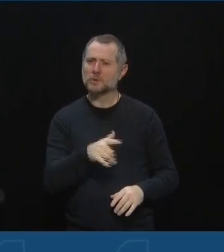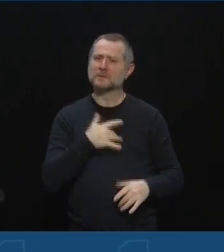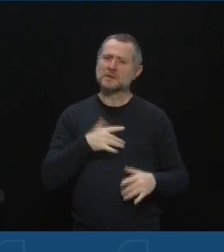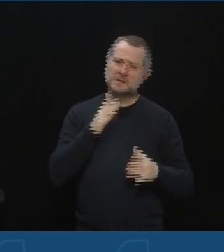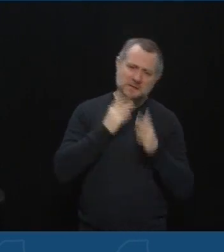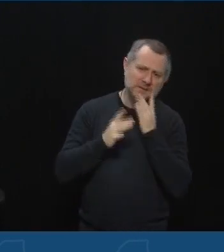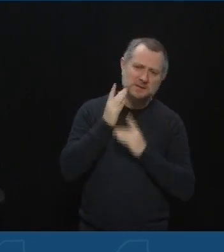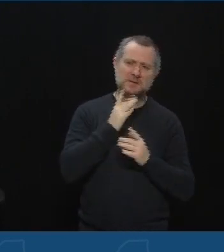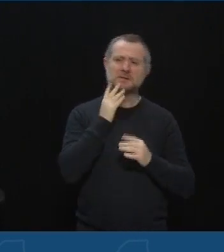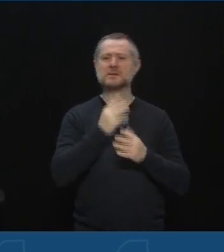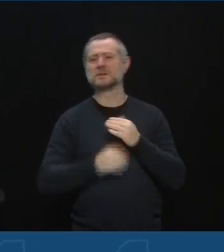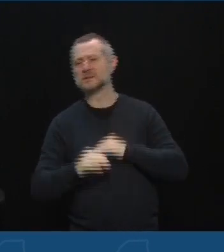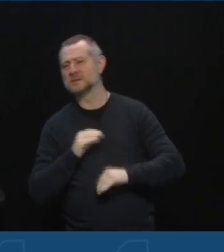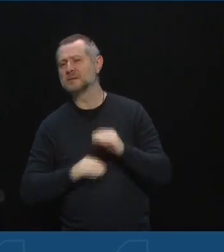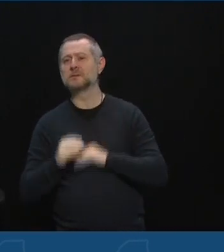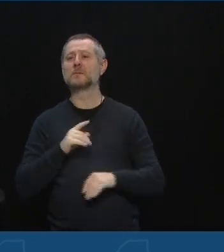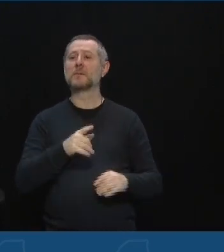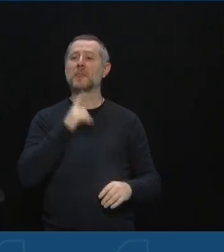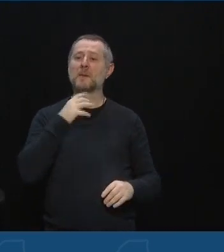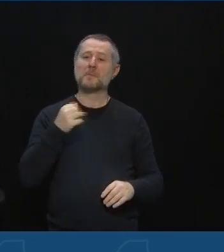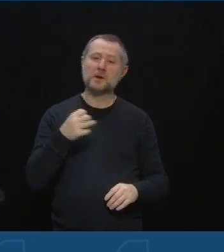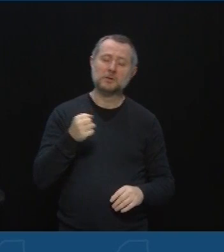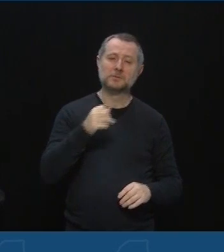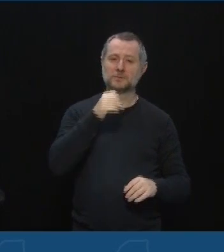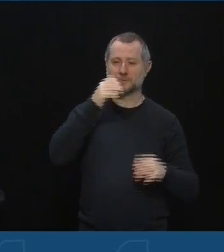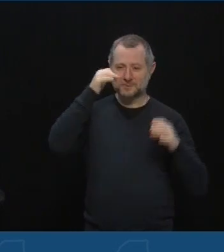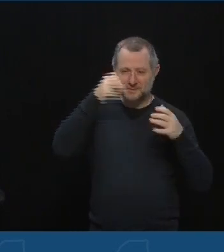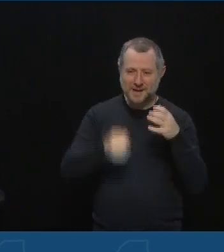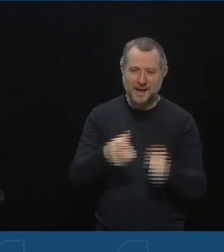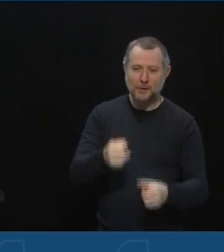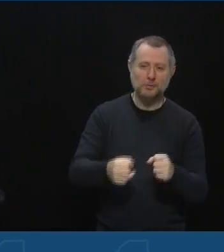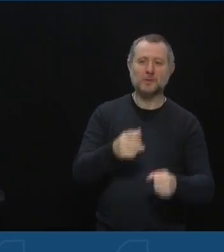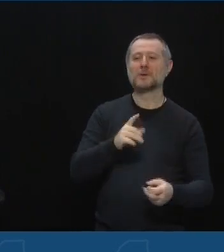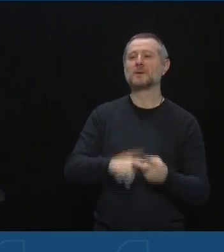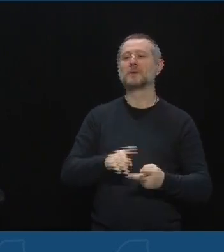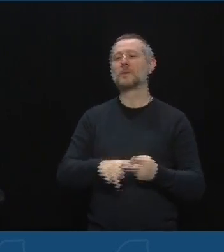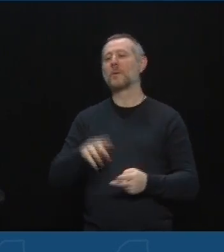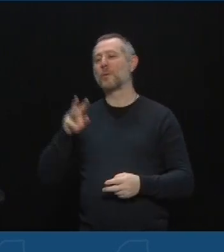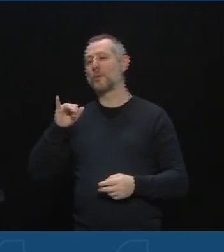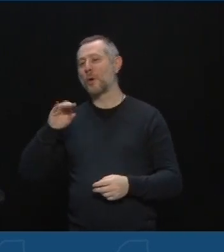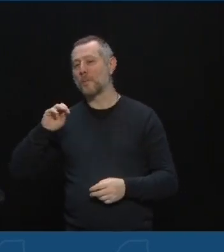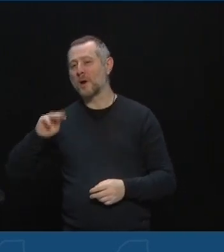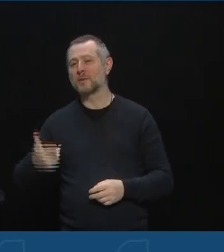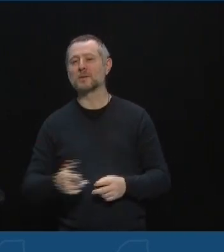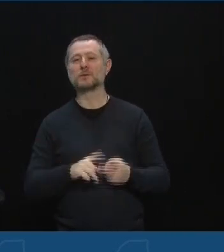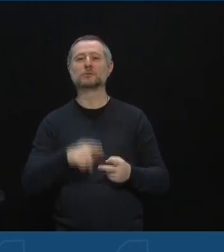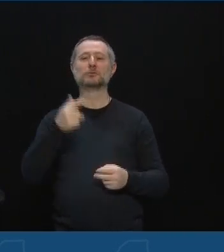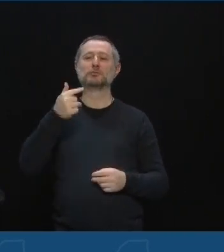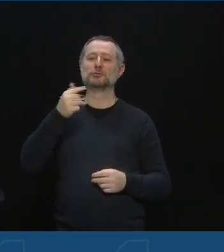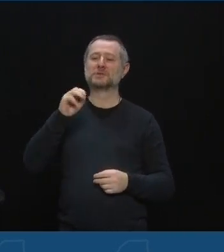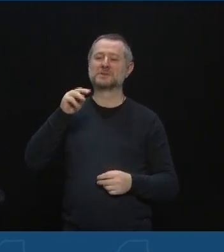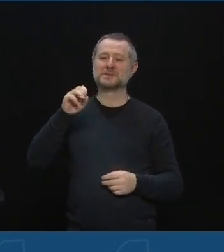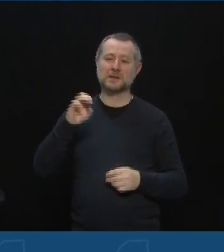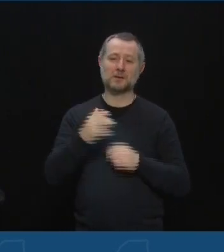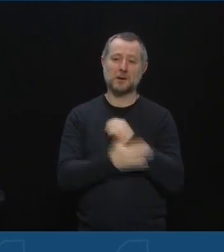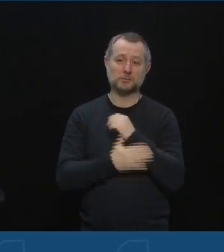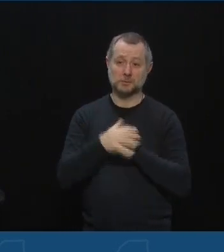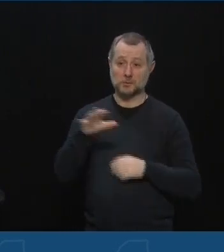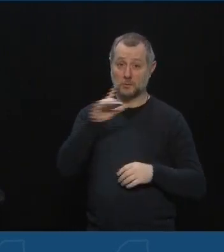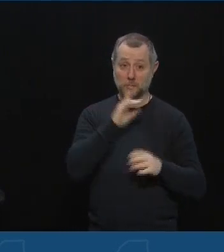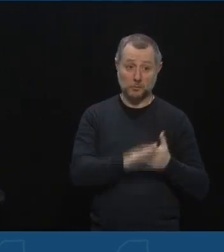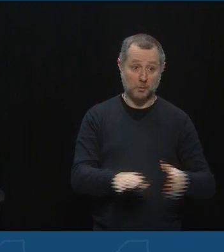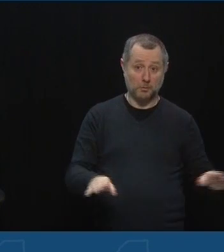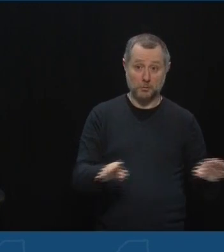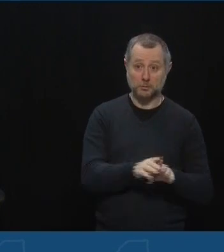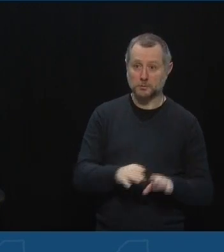in Wyoming County, Genesee County in particular, all across the state. They had no market. Think about when schools are shut down, there's nobody buying